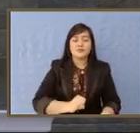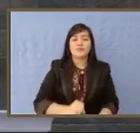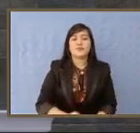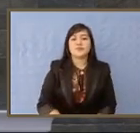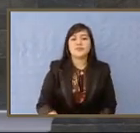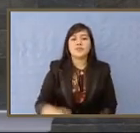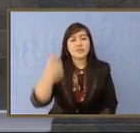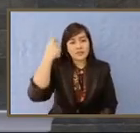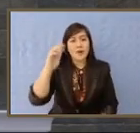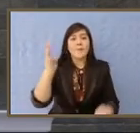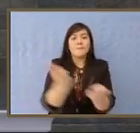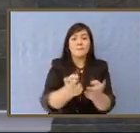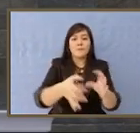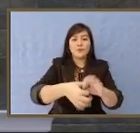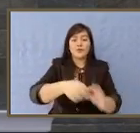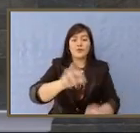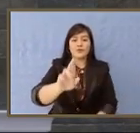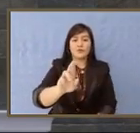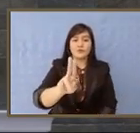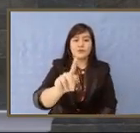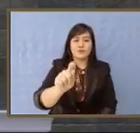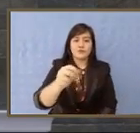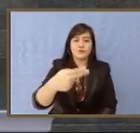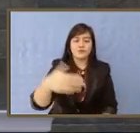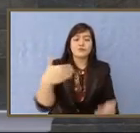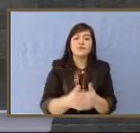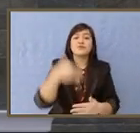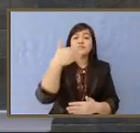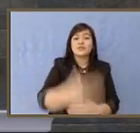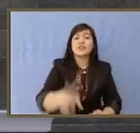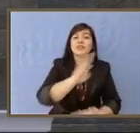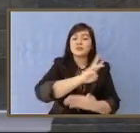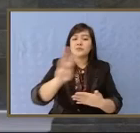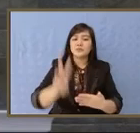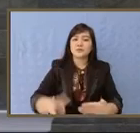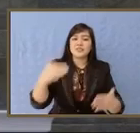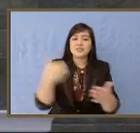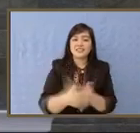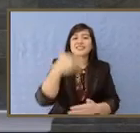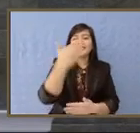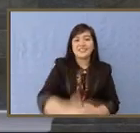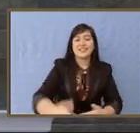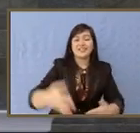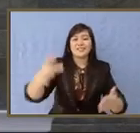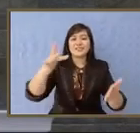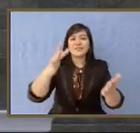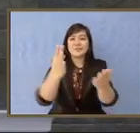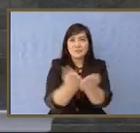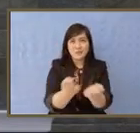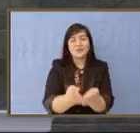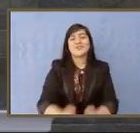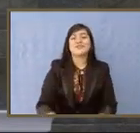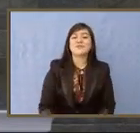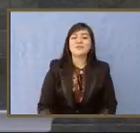week, pupunta na po tayo sa Book of Samuel. Alright? I hope I've helped you with this